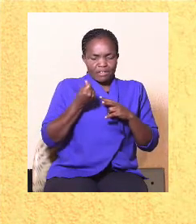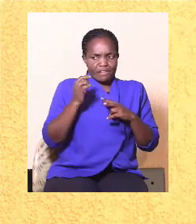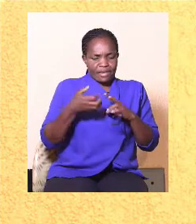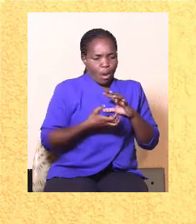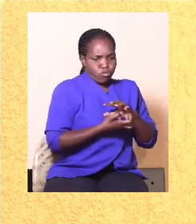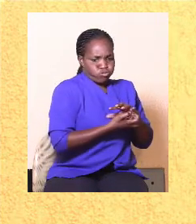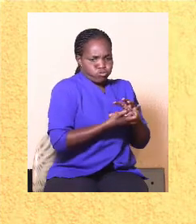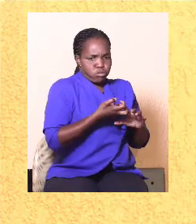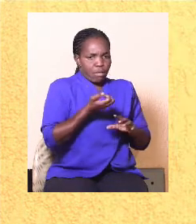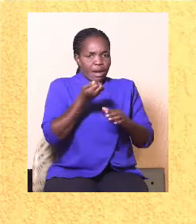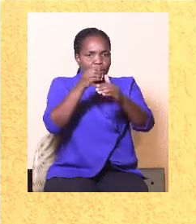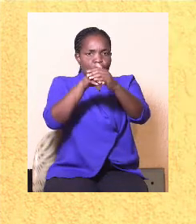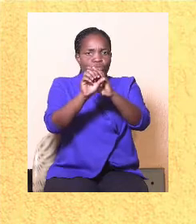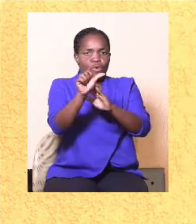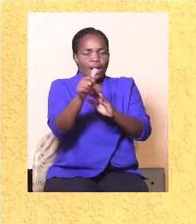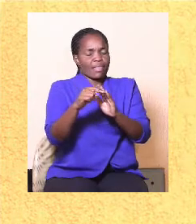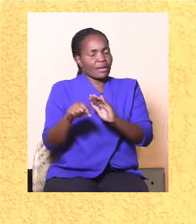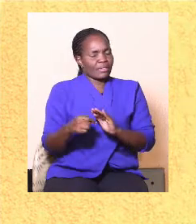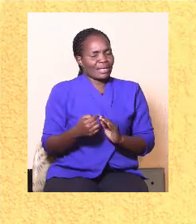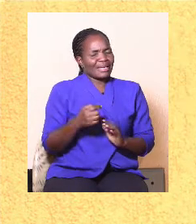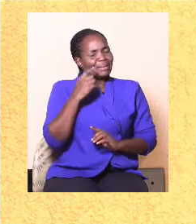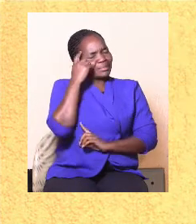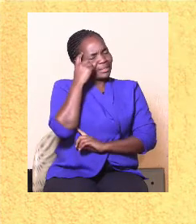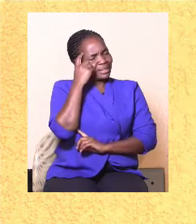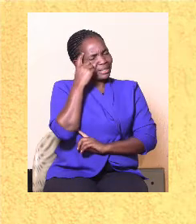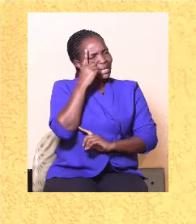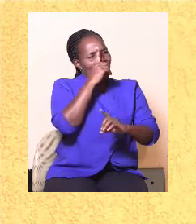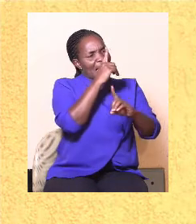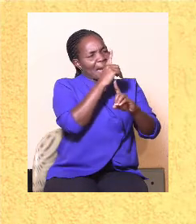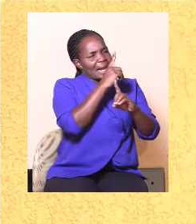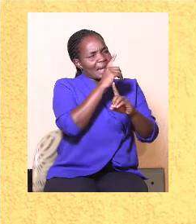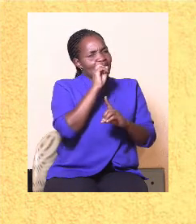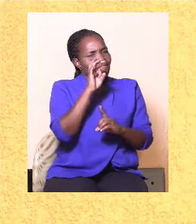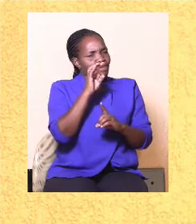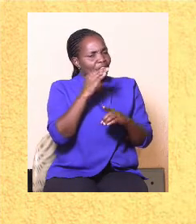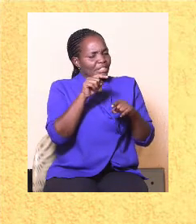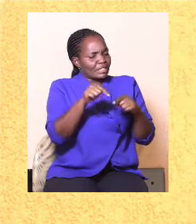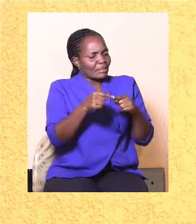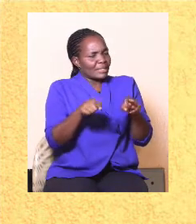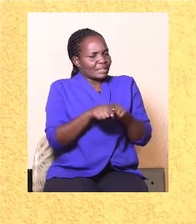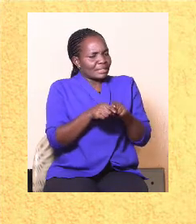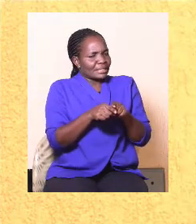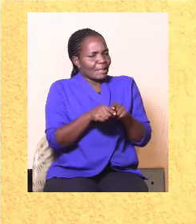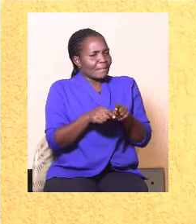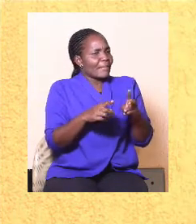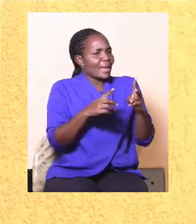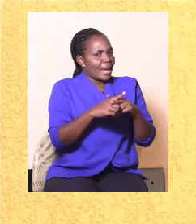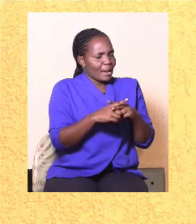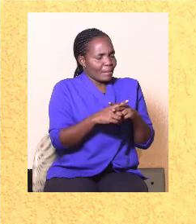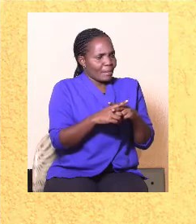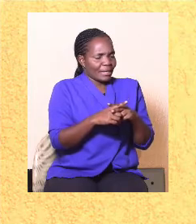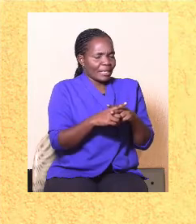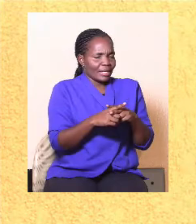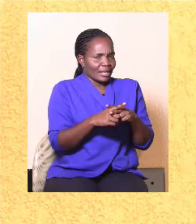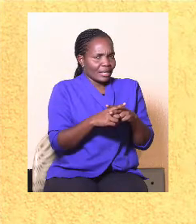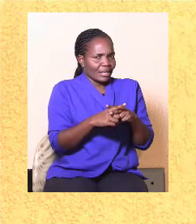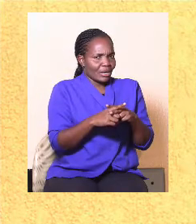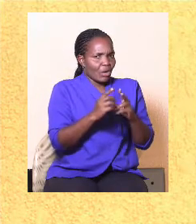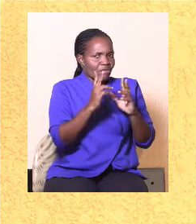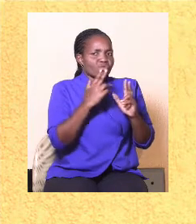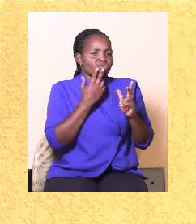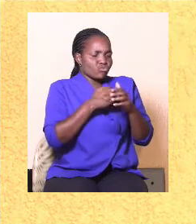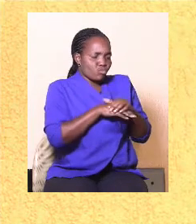here, what is the government's plan in terms of maybe stimulus package also to maintain this confidence that the money doesn't really go out or